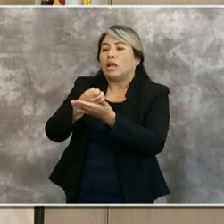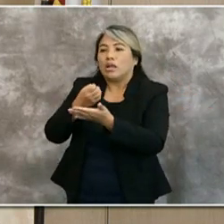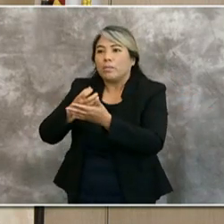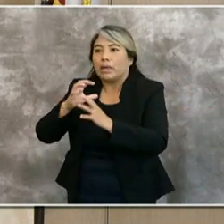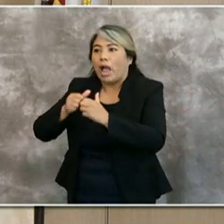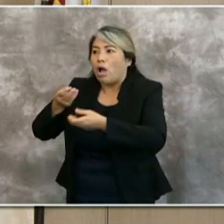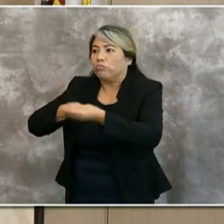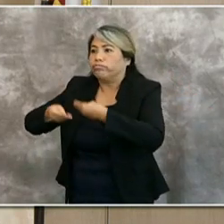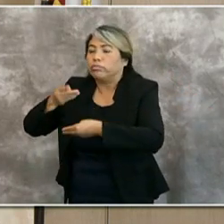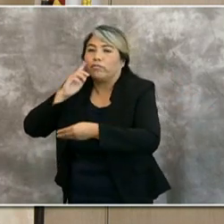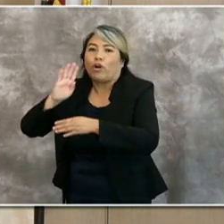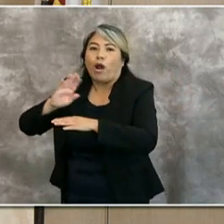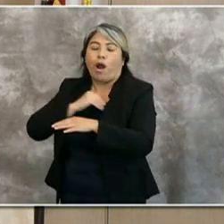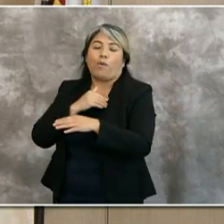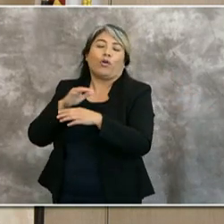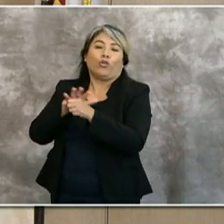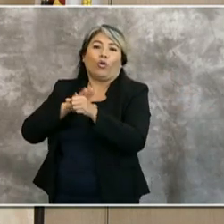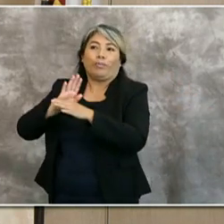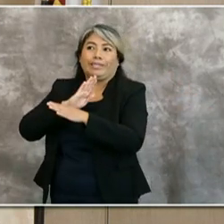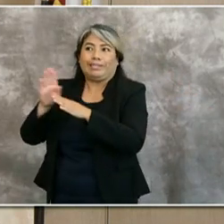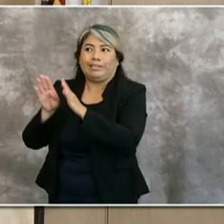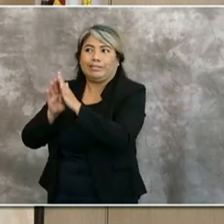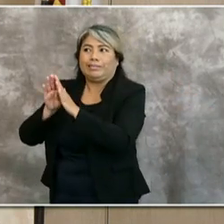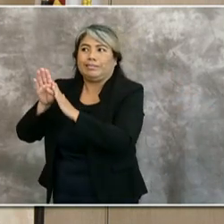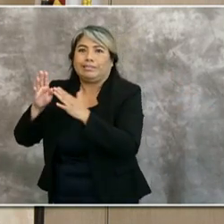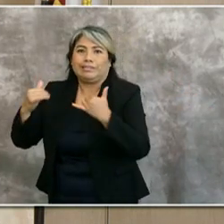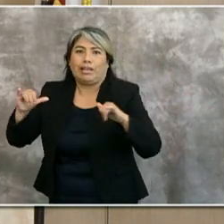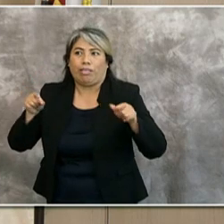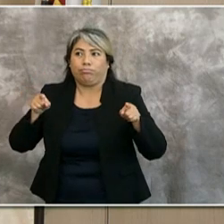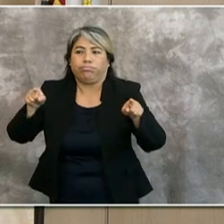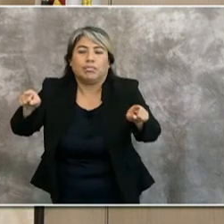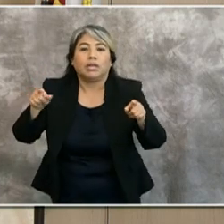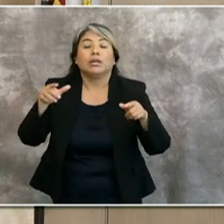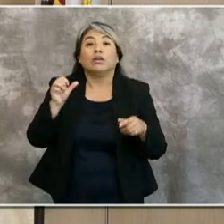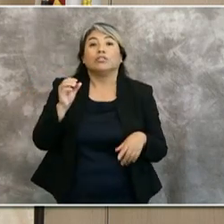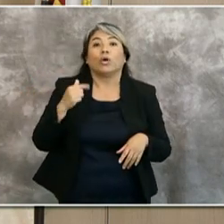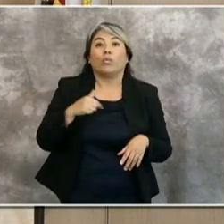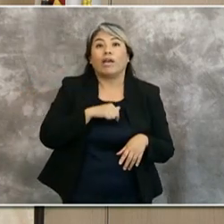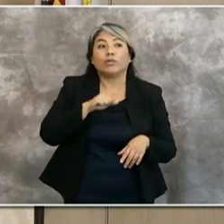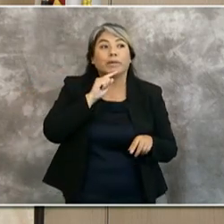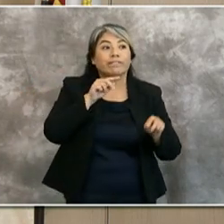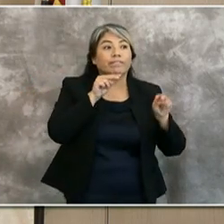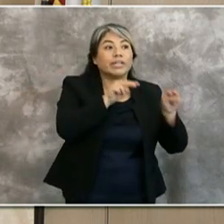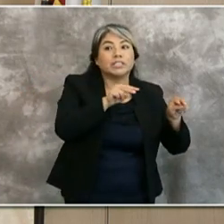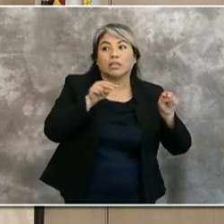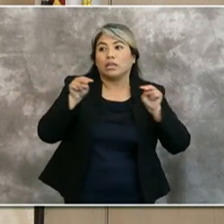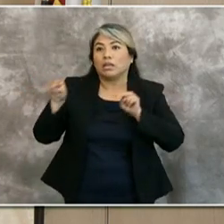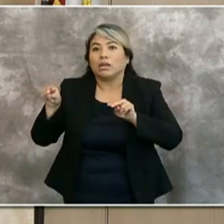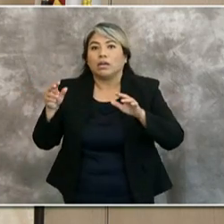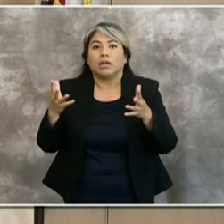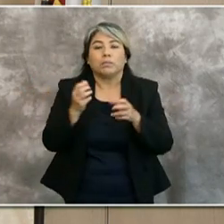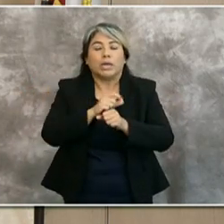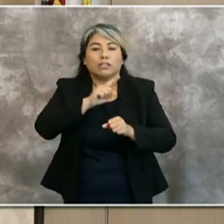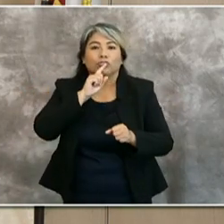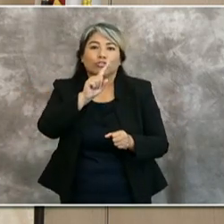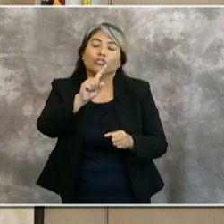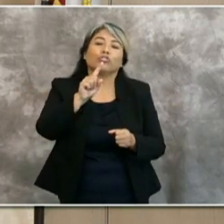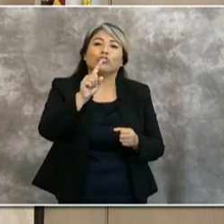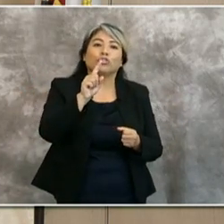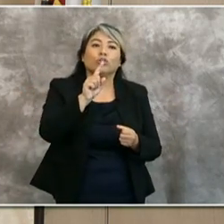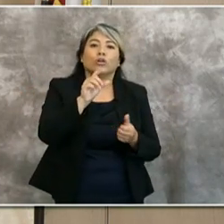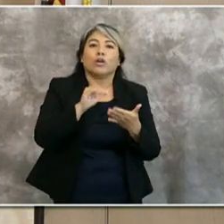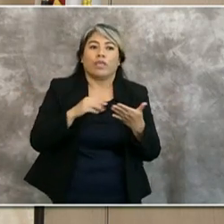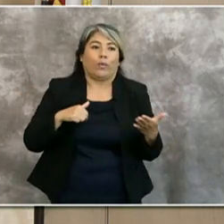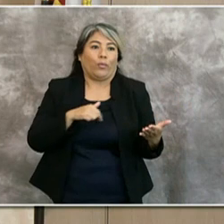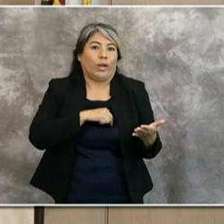viability for our local businesses. And as such, we will have to be vigilant to make sure that